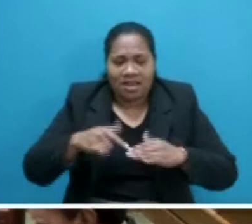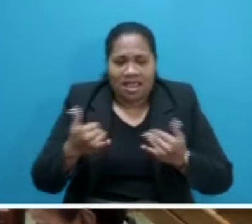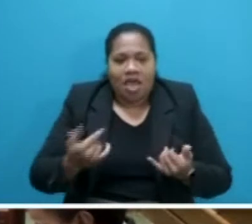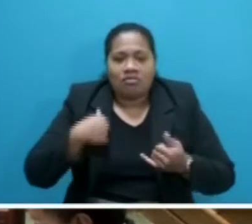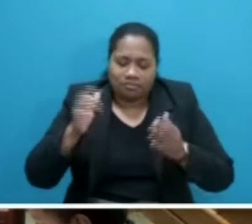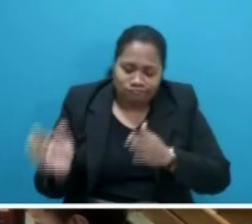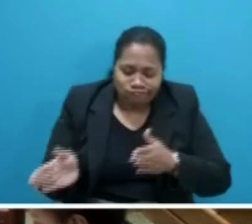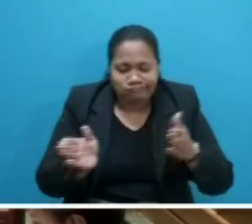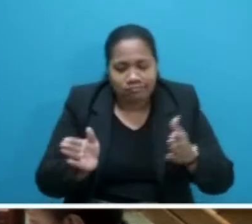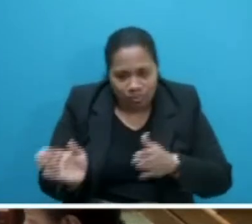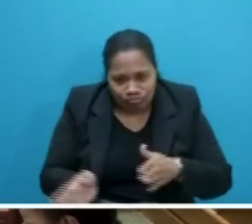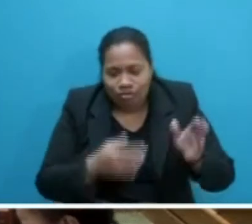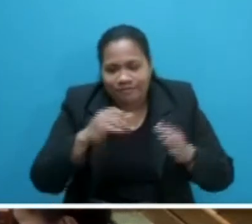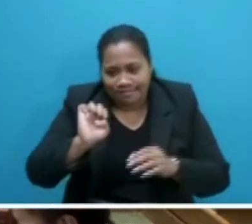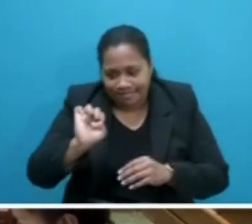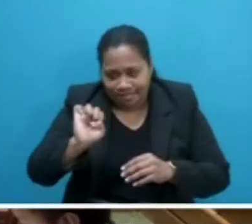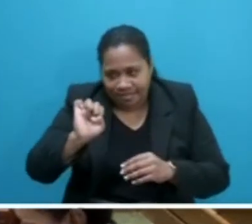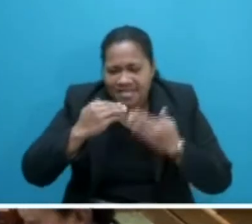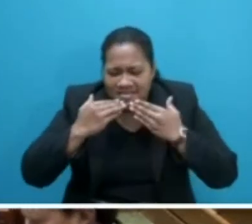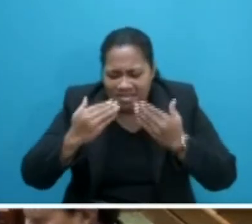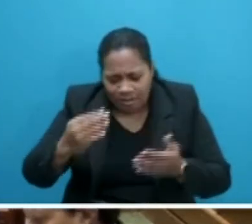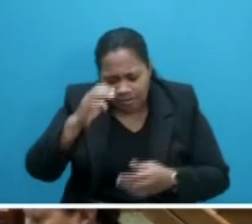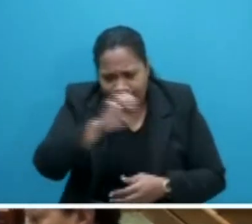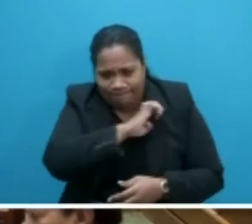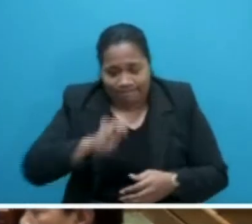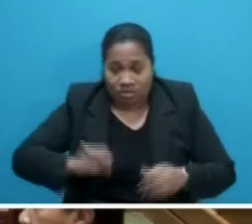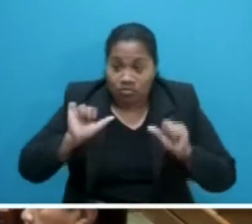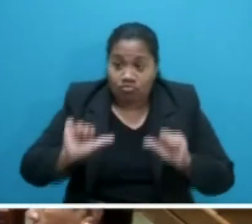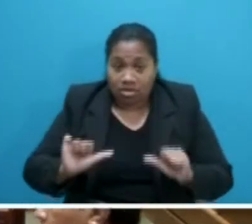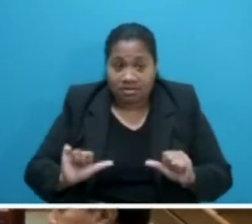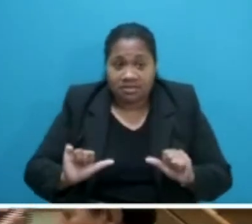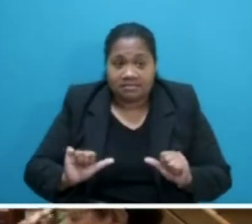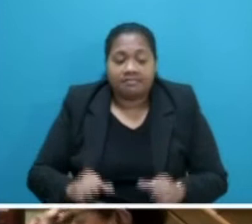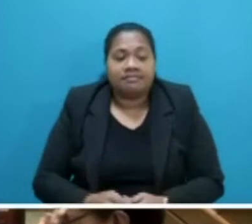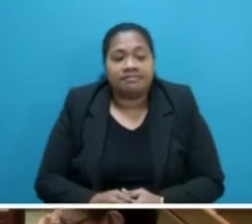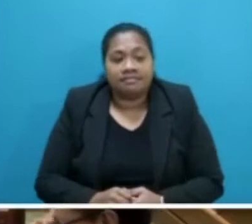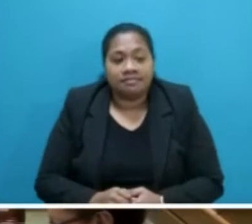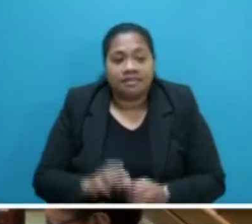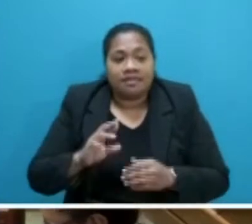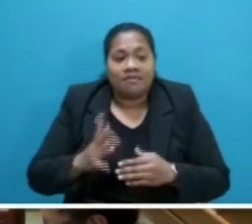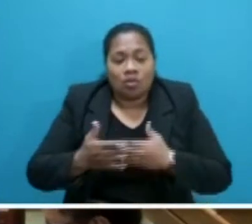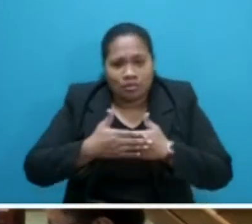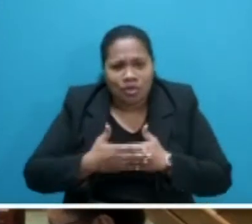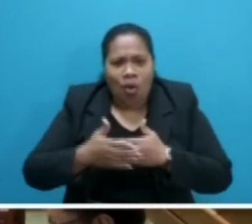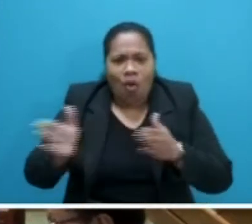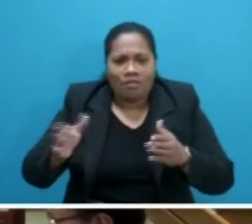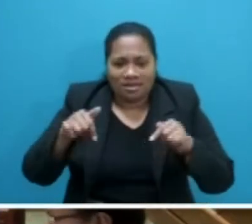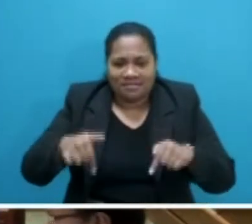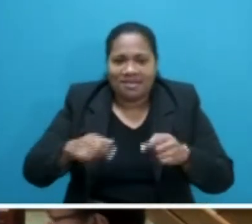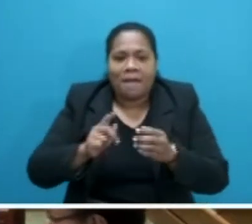His Excellency the President for the insight he granted us in his remarks opening this parliamentary